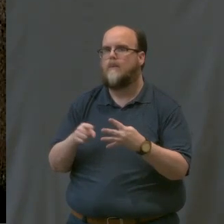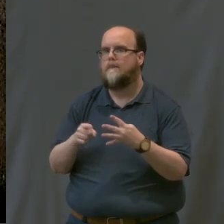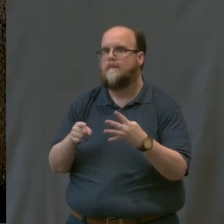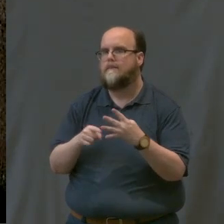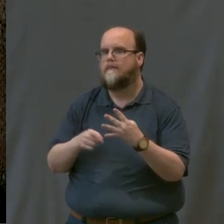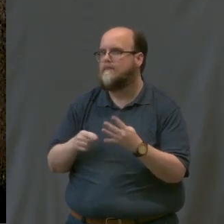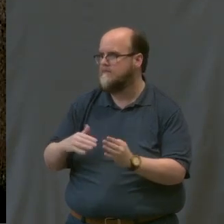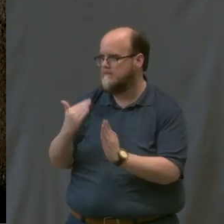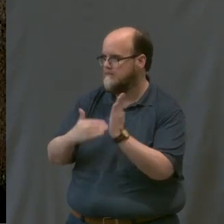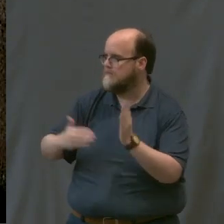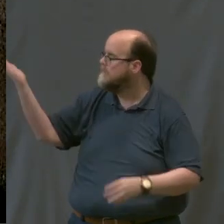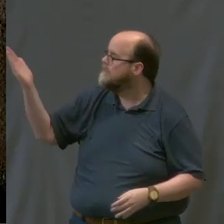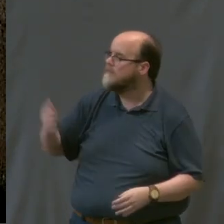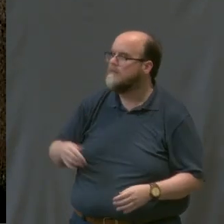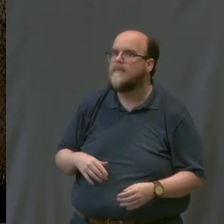seal number 4.